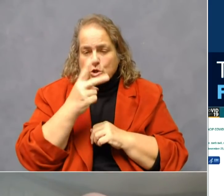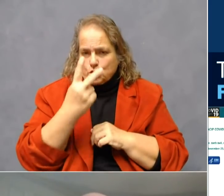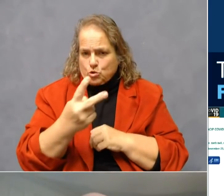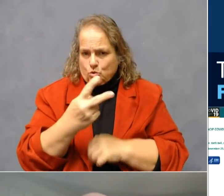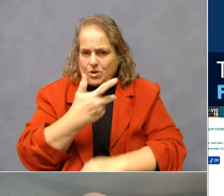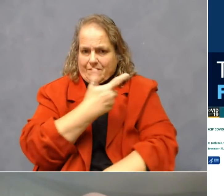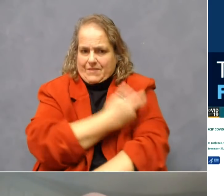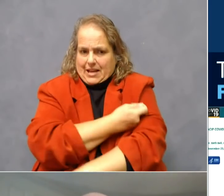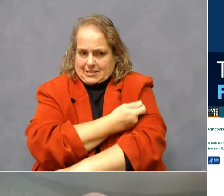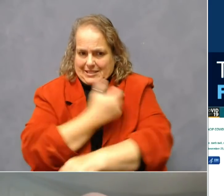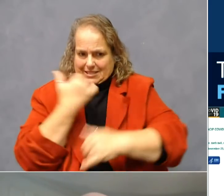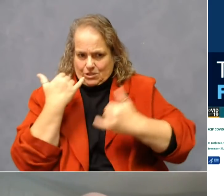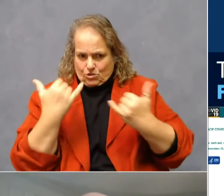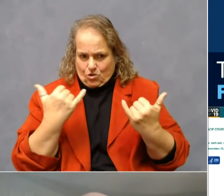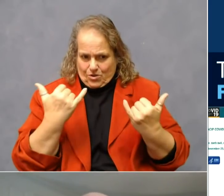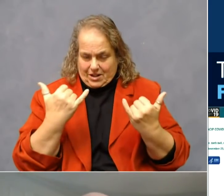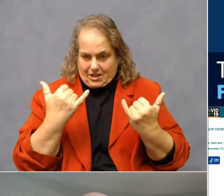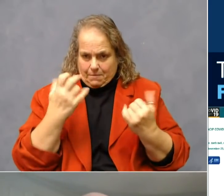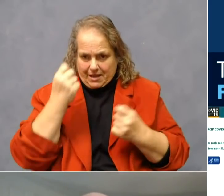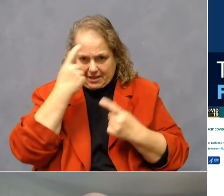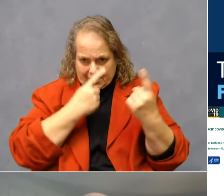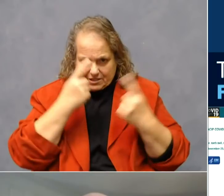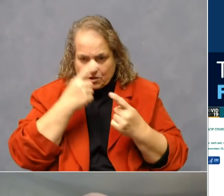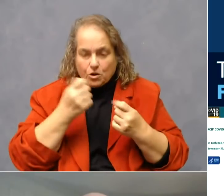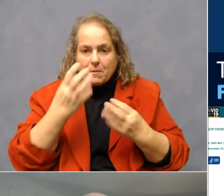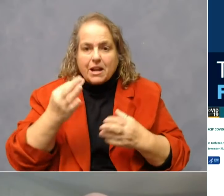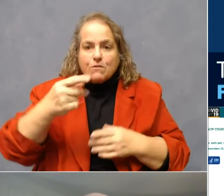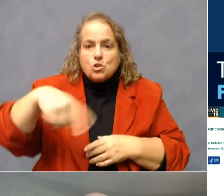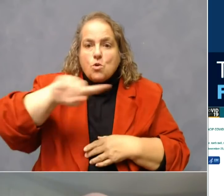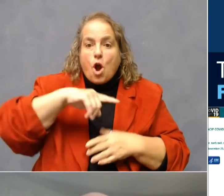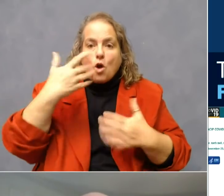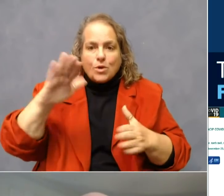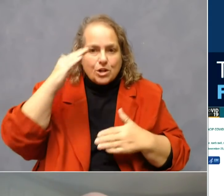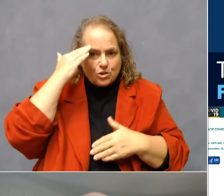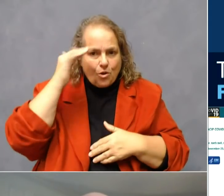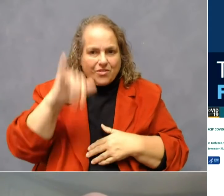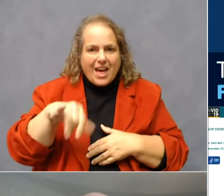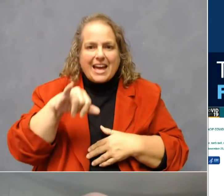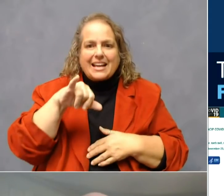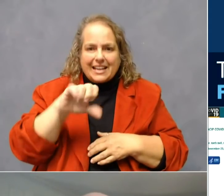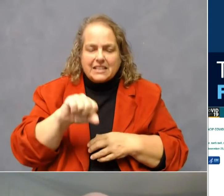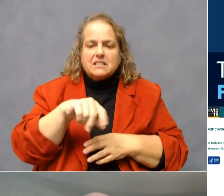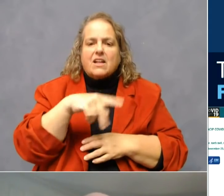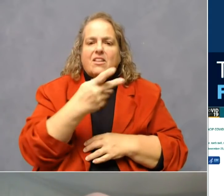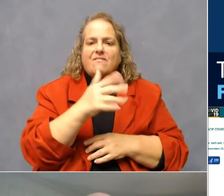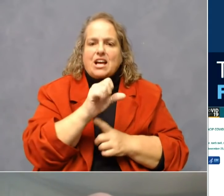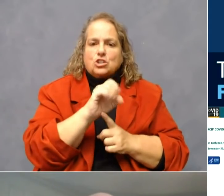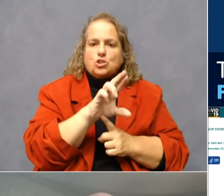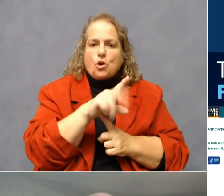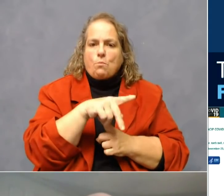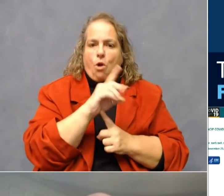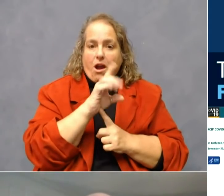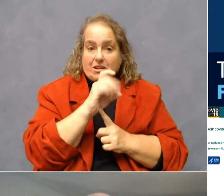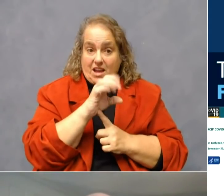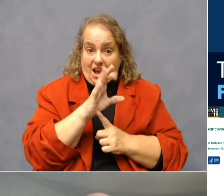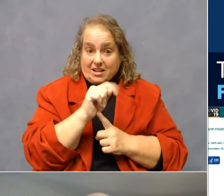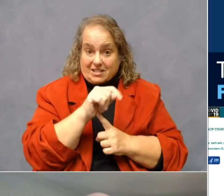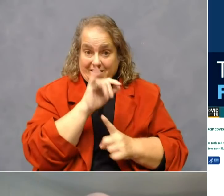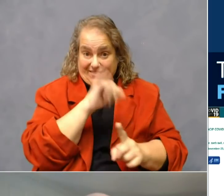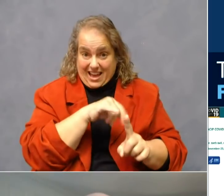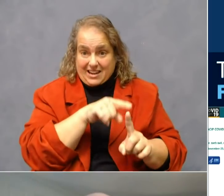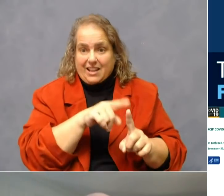being considered. Many of you already know this. The first one is the Pfizer product, and the second one, the Moderna. Both of these use